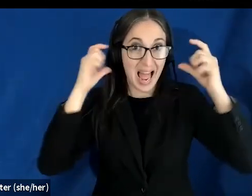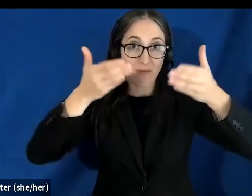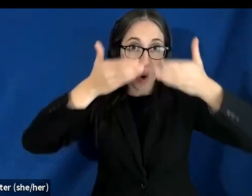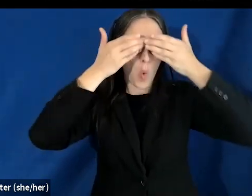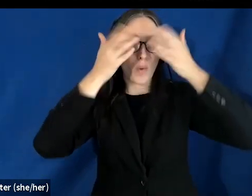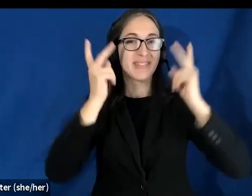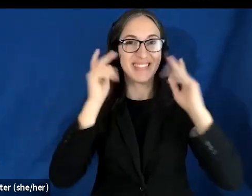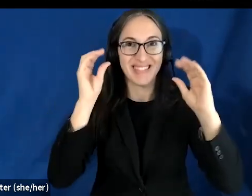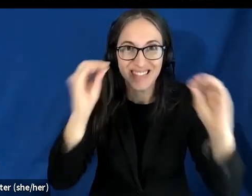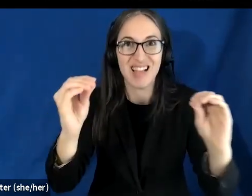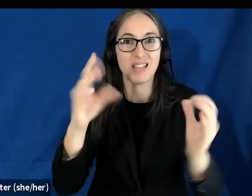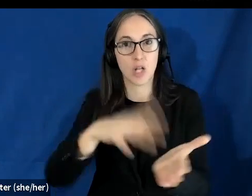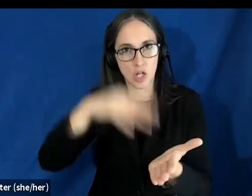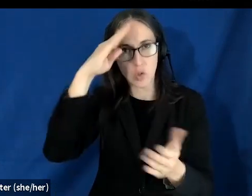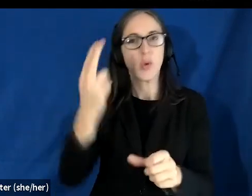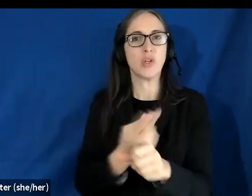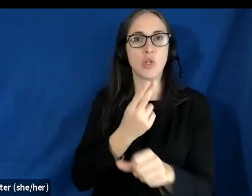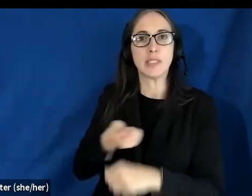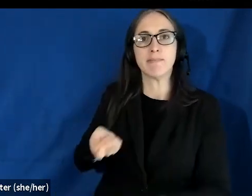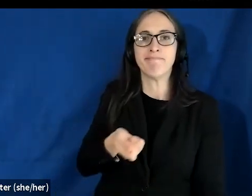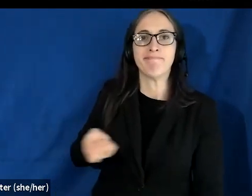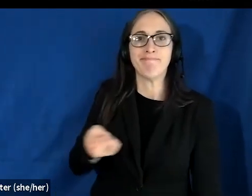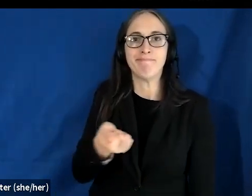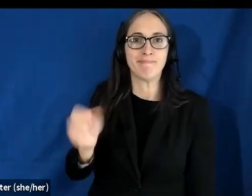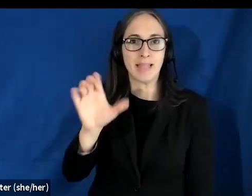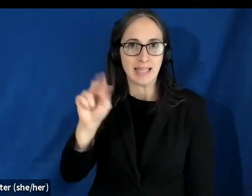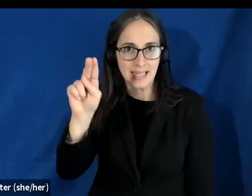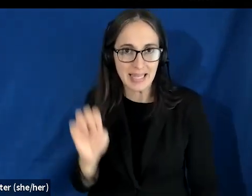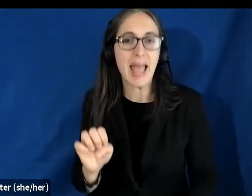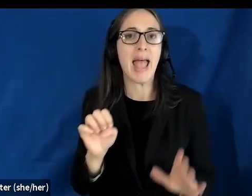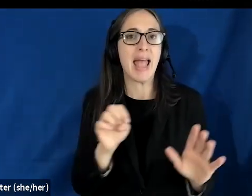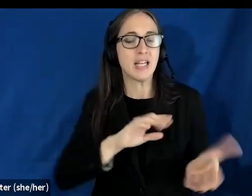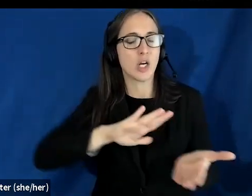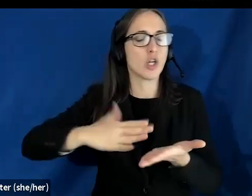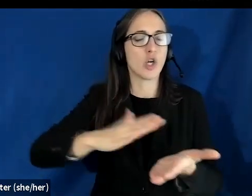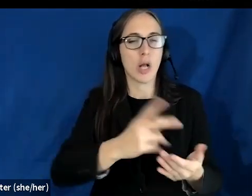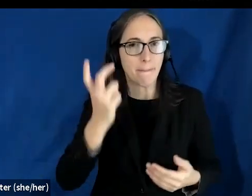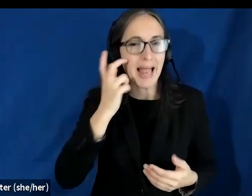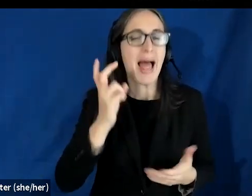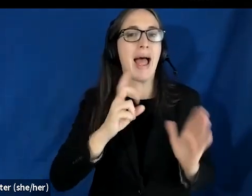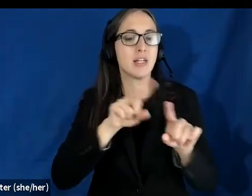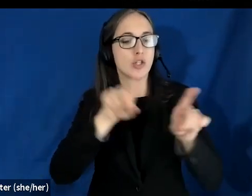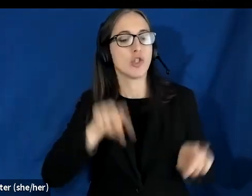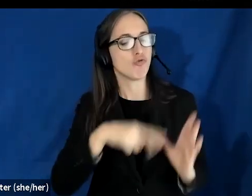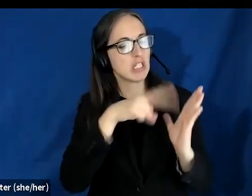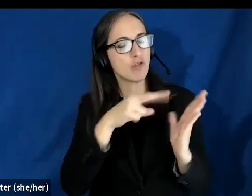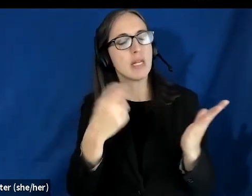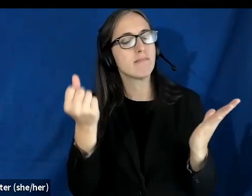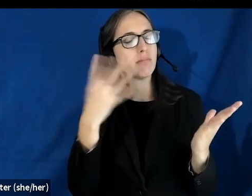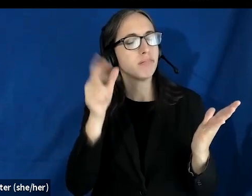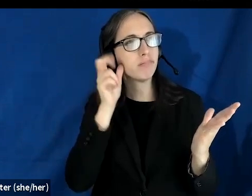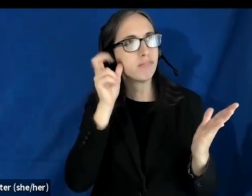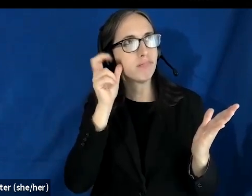to use the white cane, cook blind, screen reading with JAWS, etc. And I've